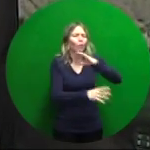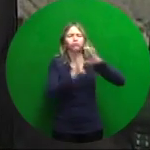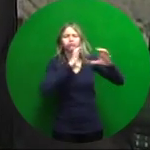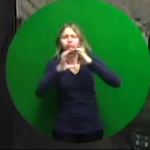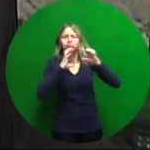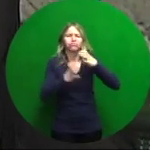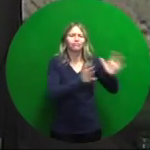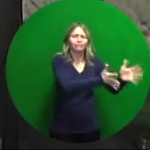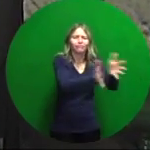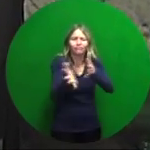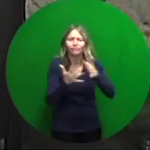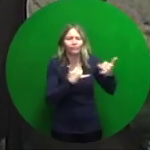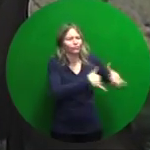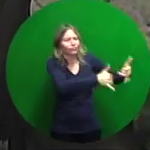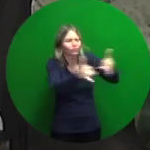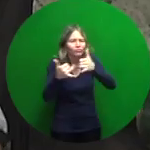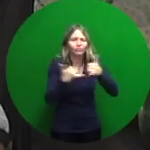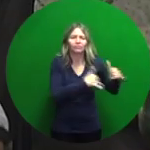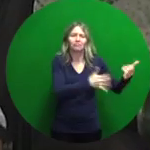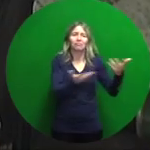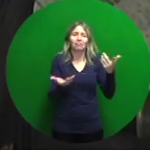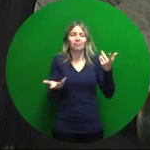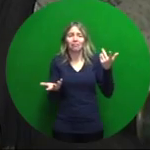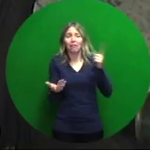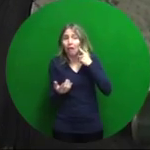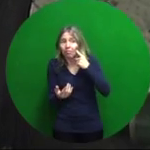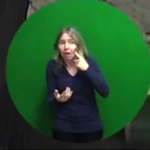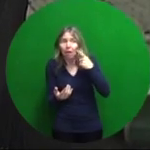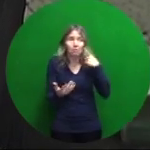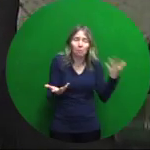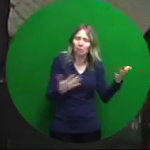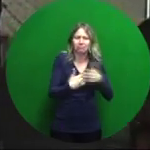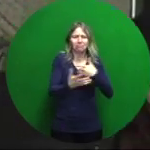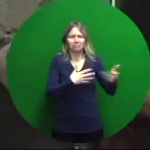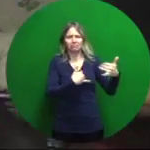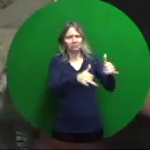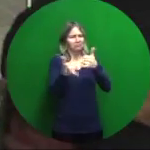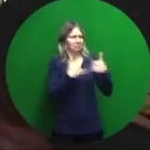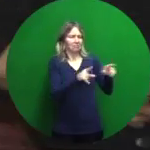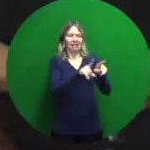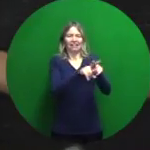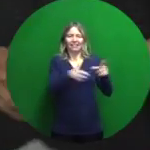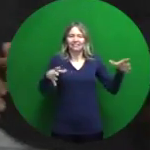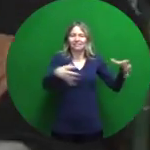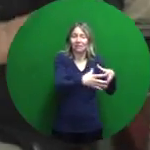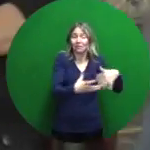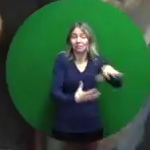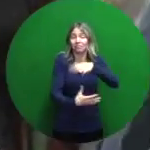though they're really communicating, you can't hear them, but they enjoy themselves.